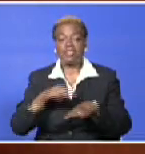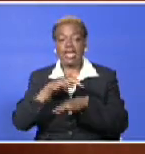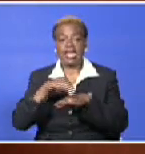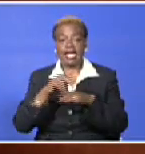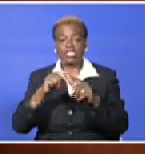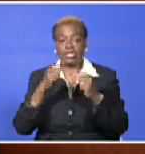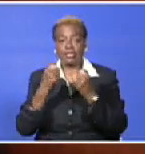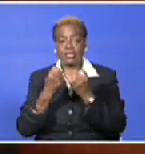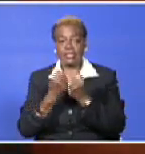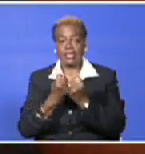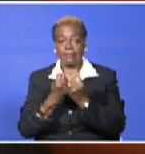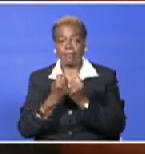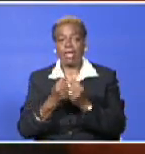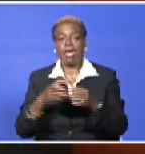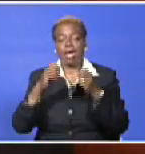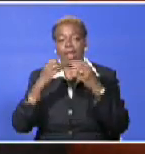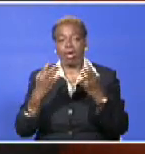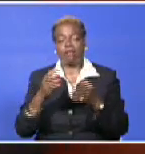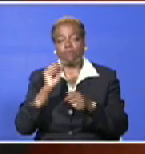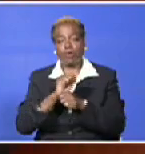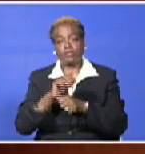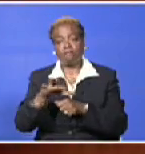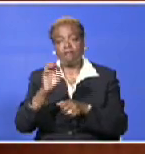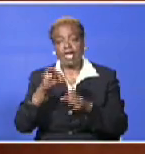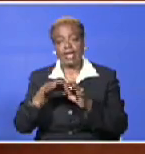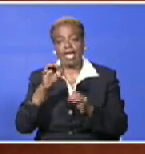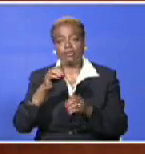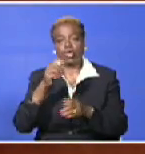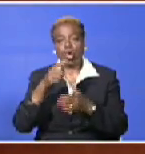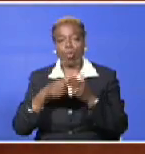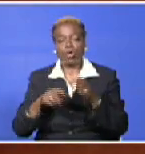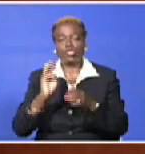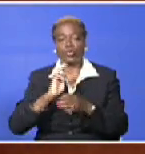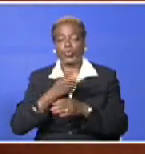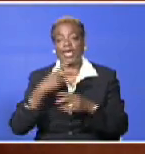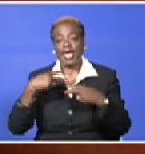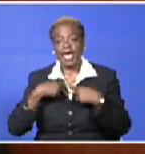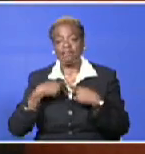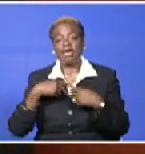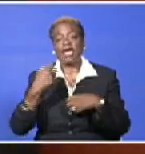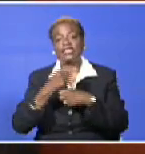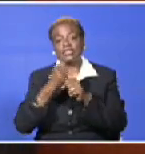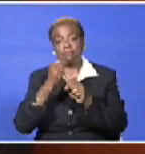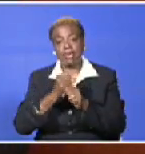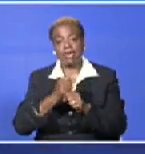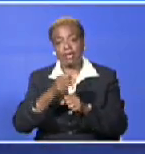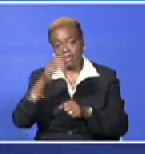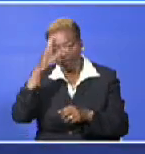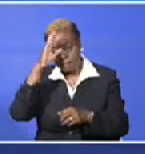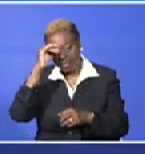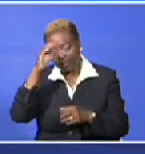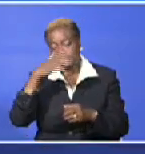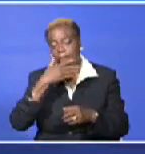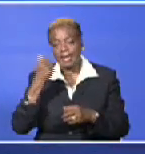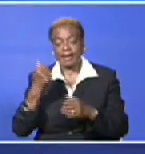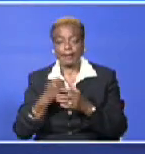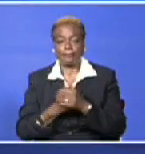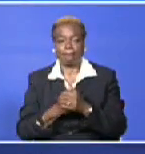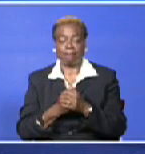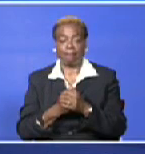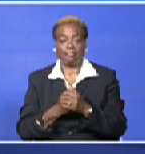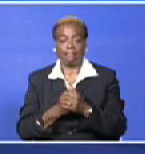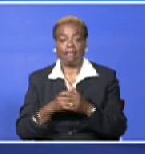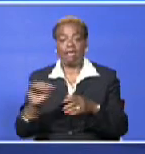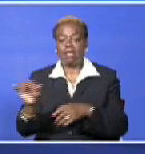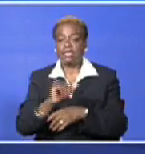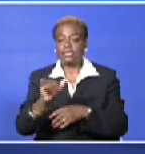of find out what we have and then continue to get guys better so that, you know, we're better in the future. Like Coach DeMarco,